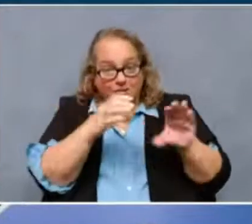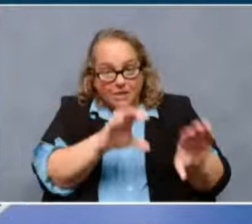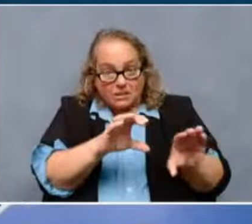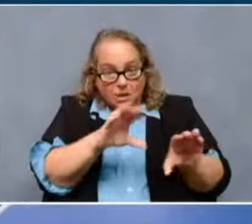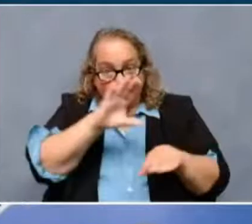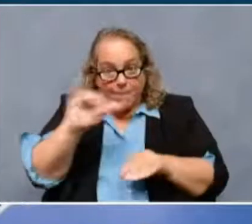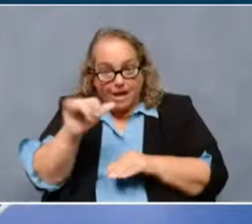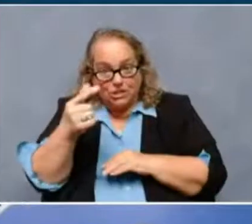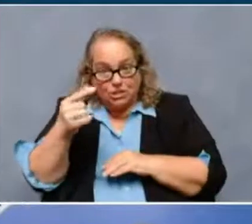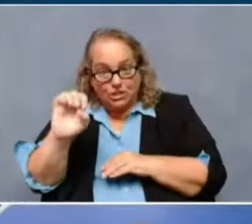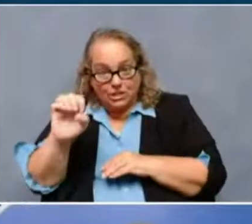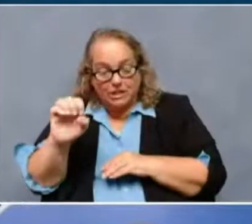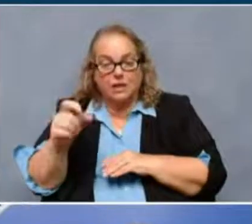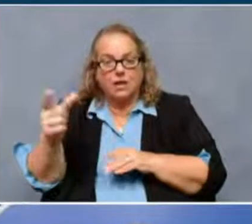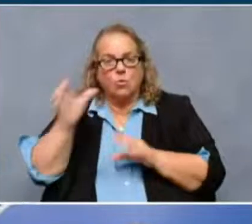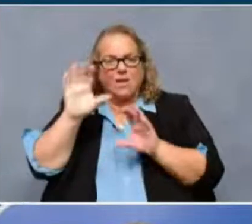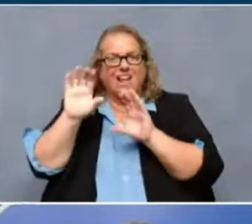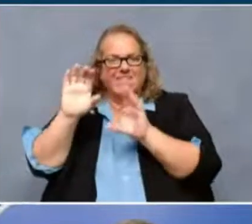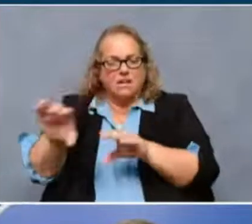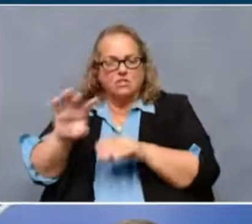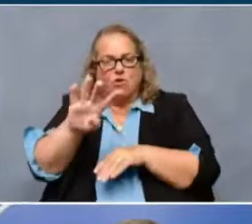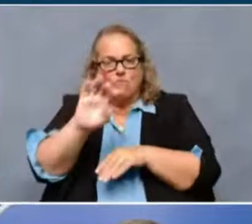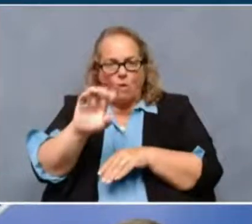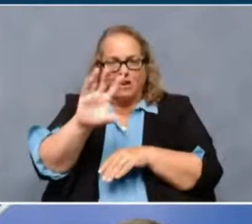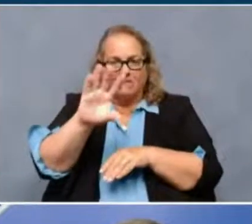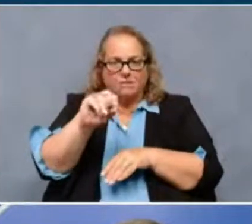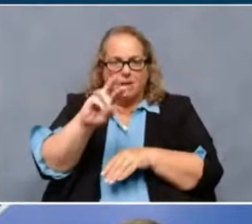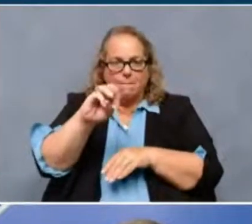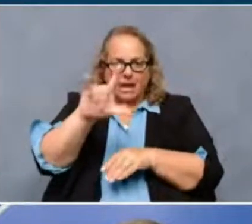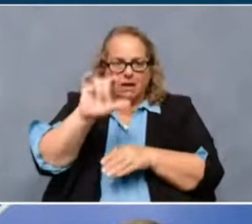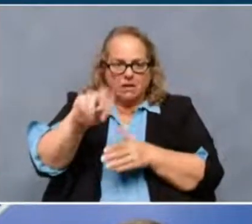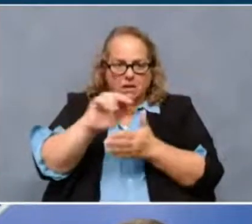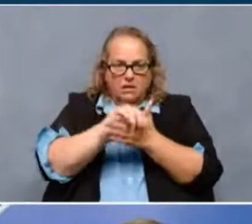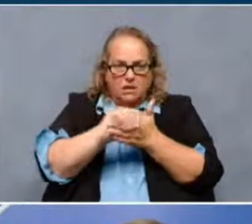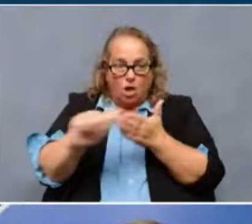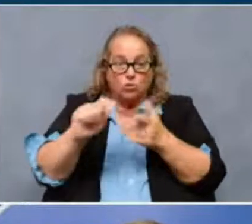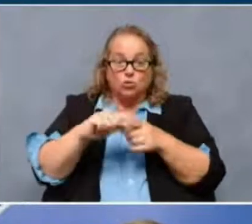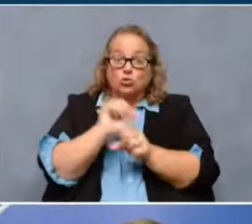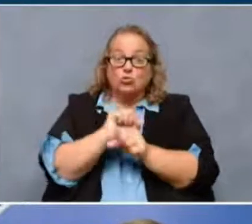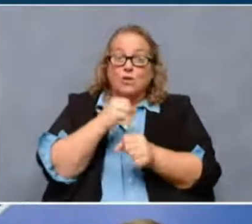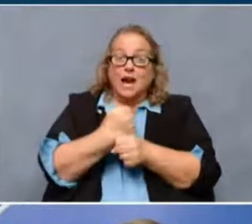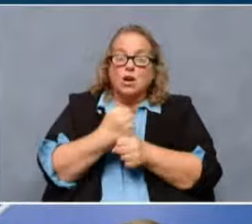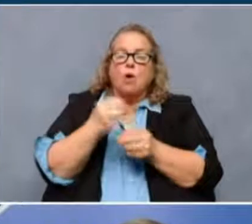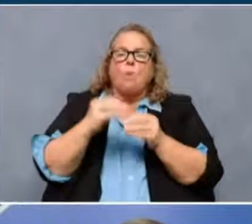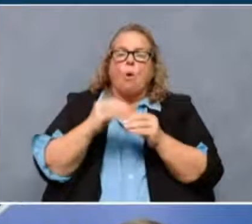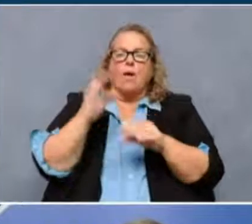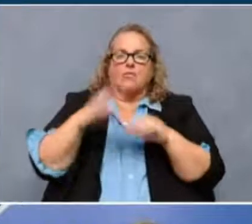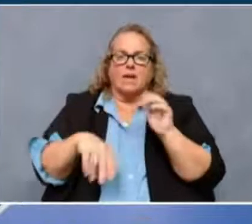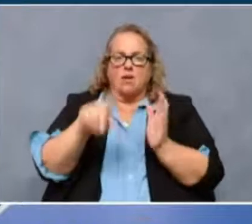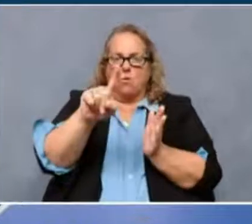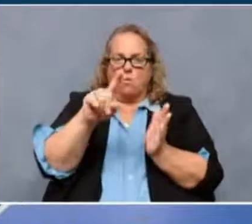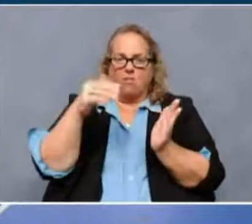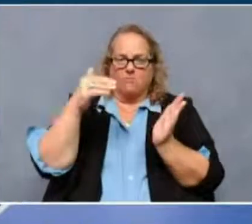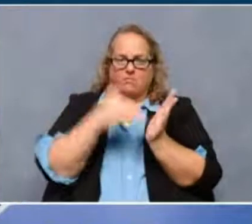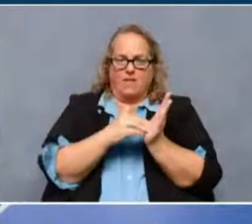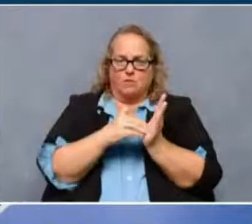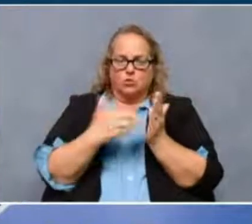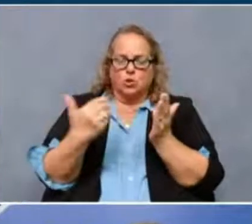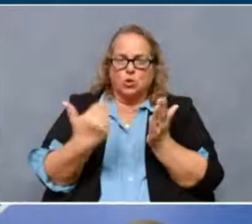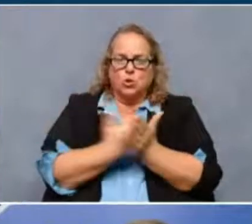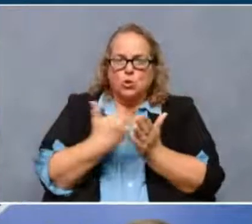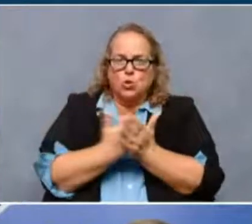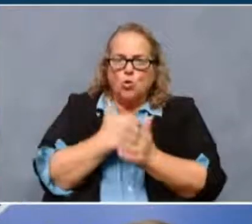investing $450 million to create, get this, more than 1,000 new full-time